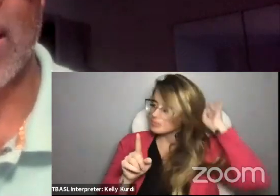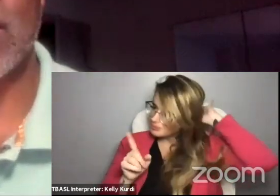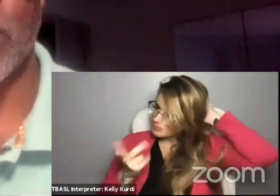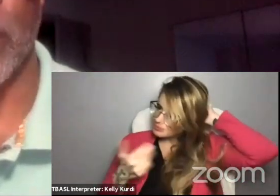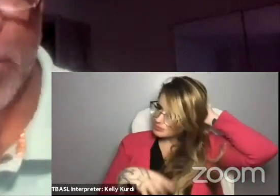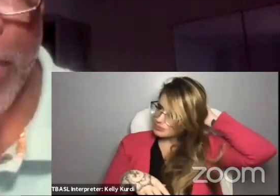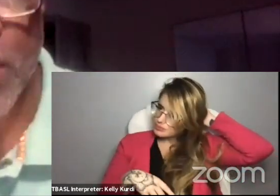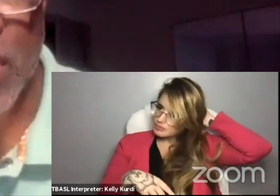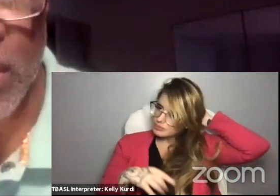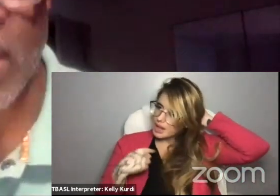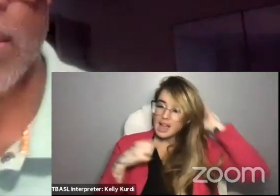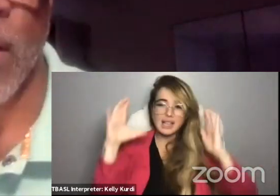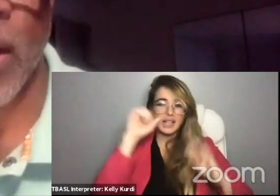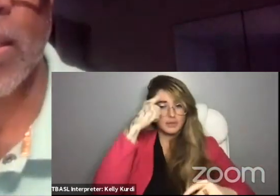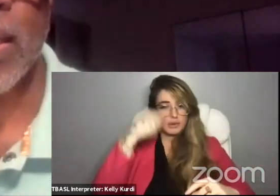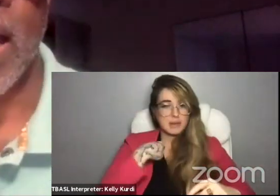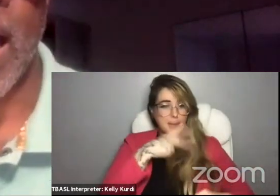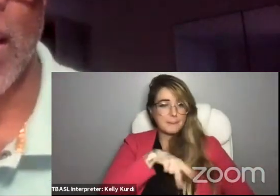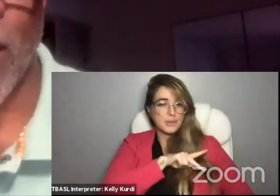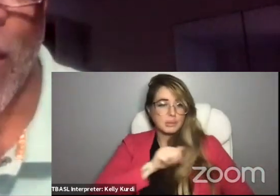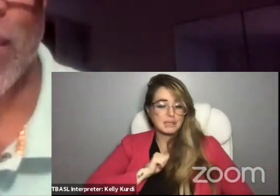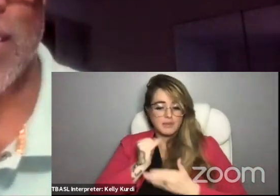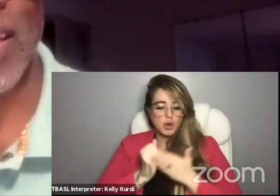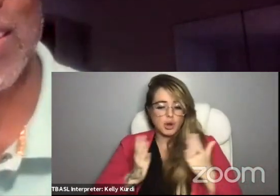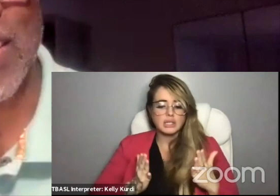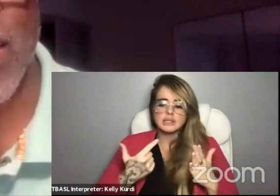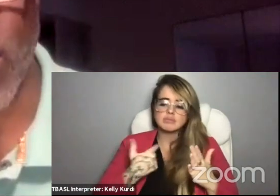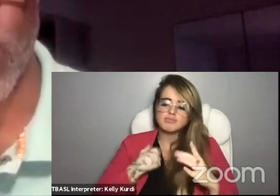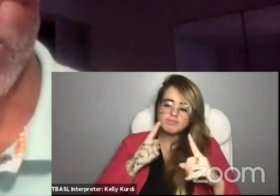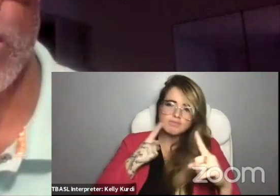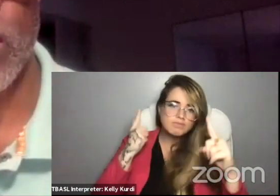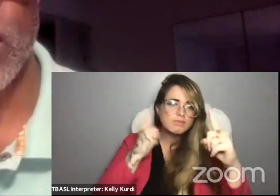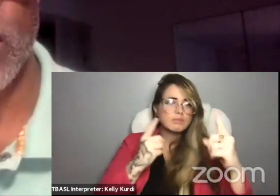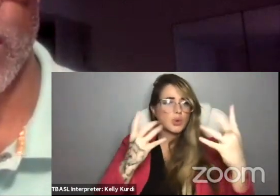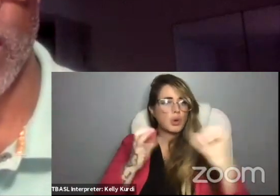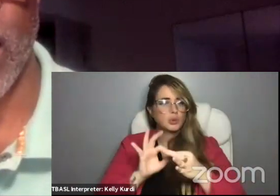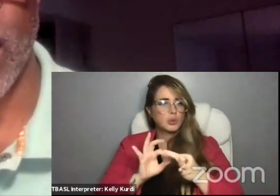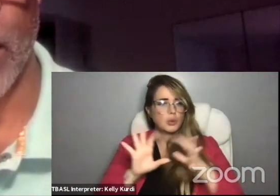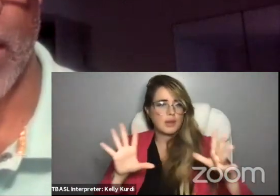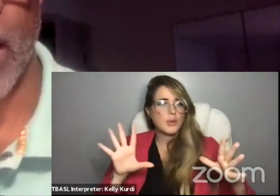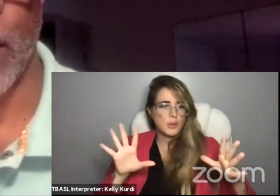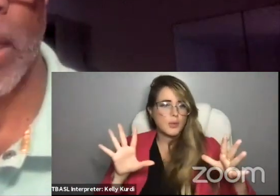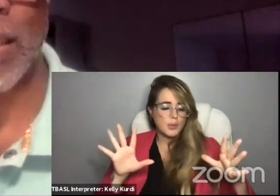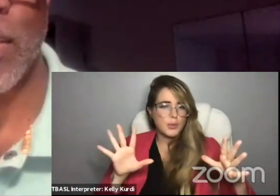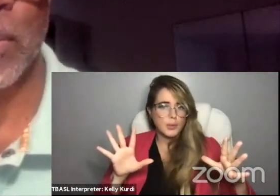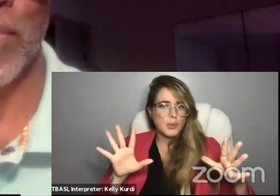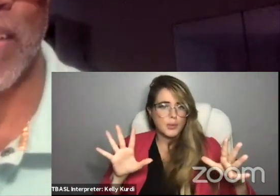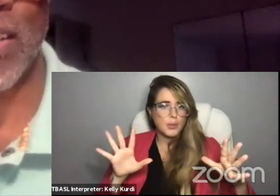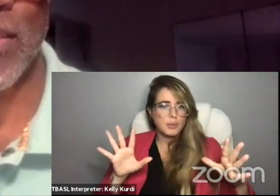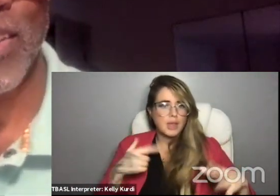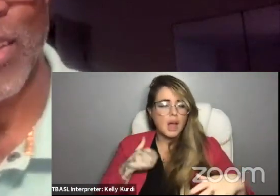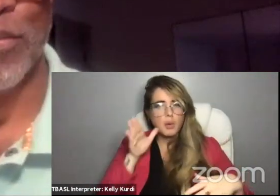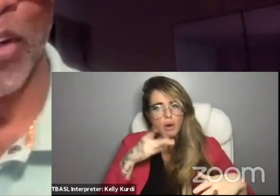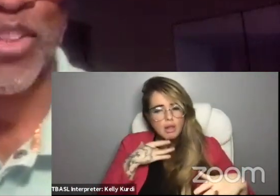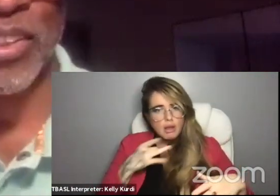I guess for me personally, as an artist, I long to let this go. You know, I would like to do a